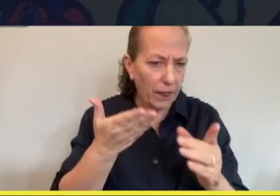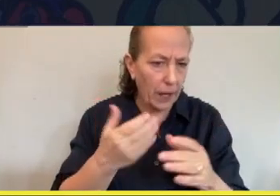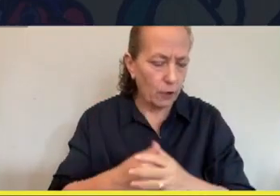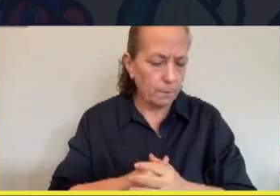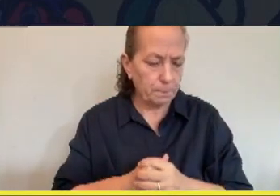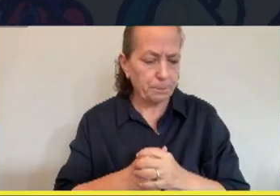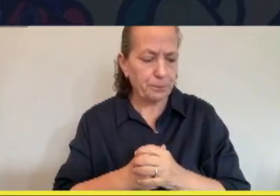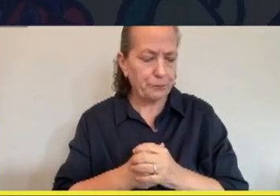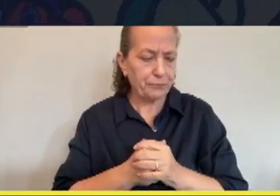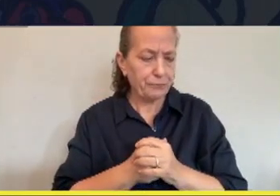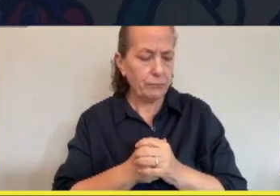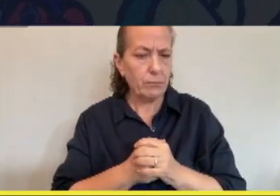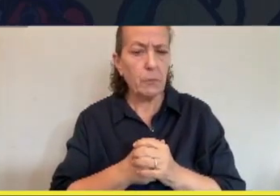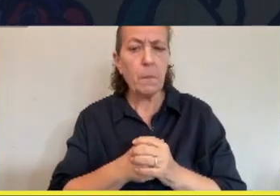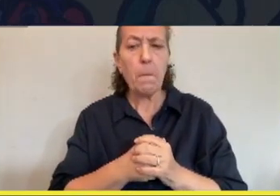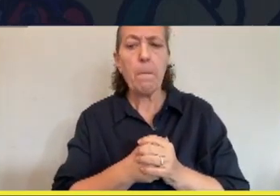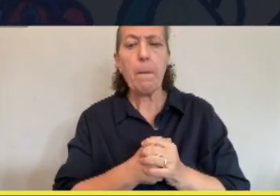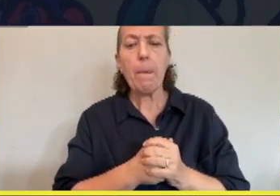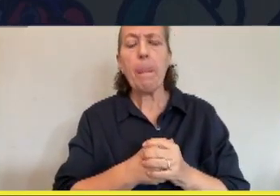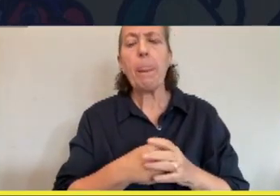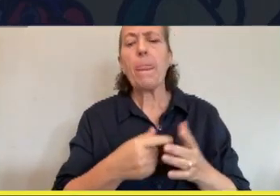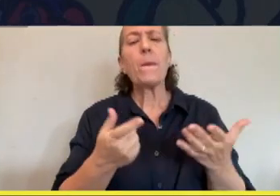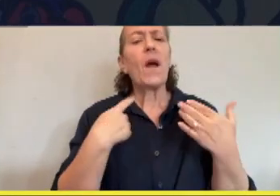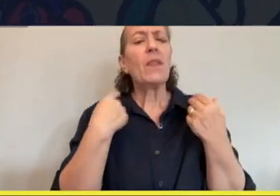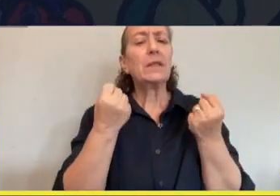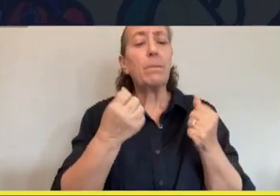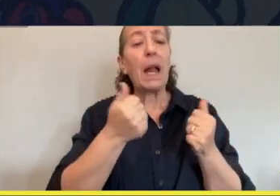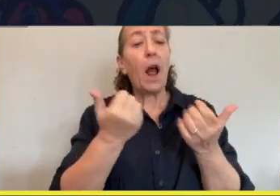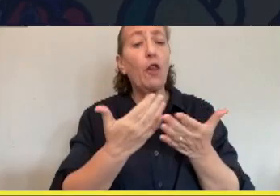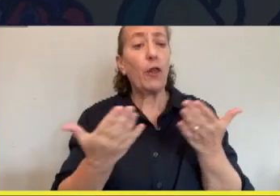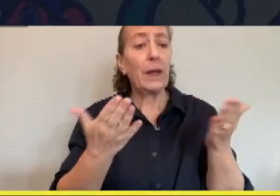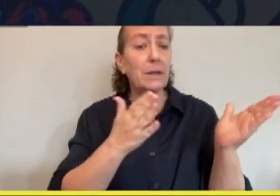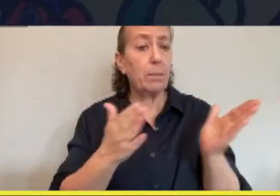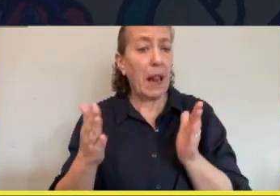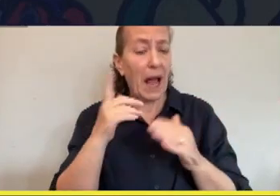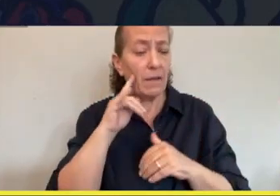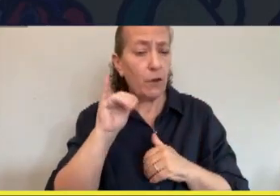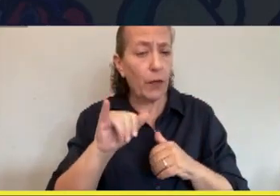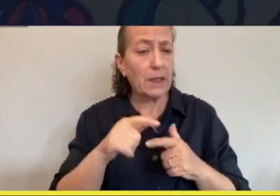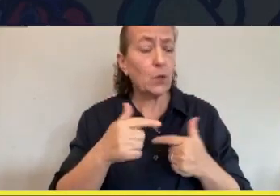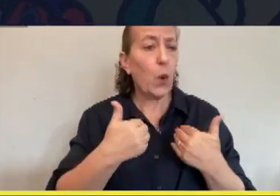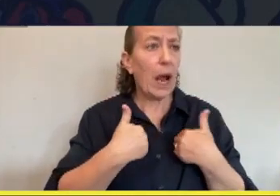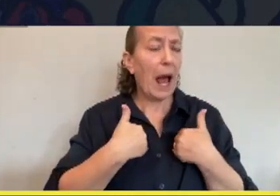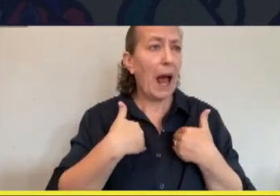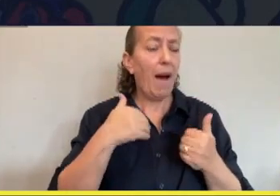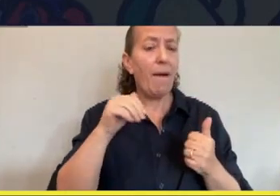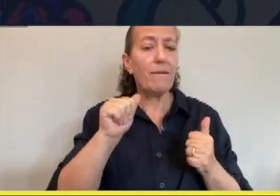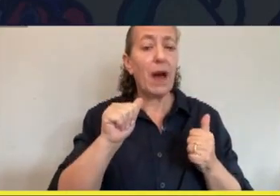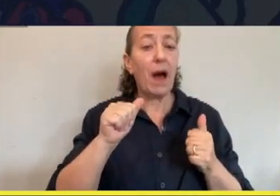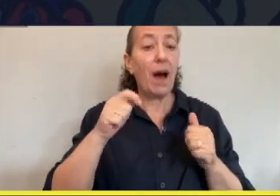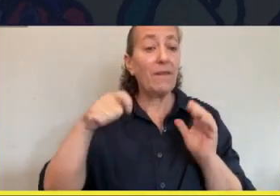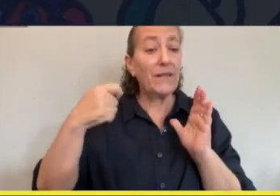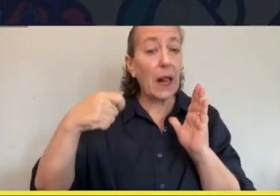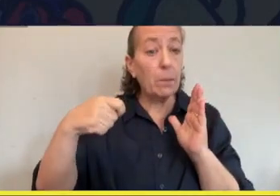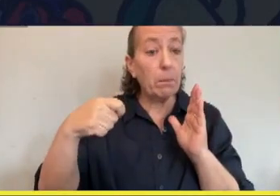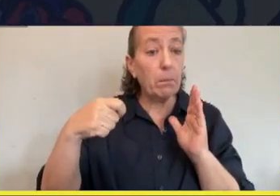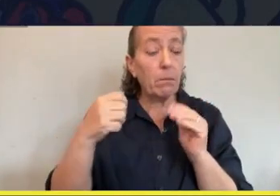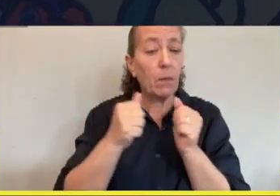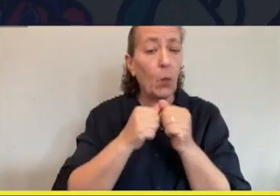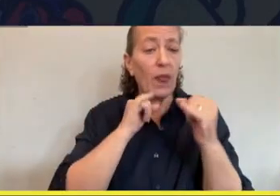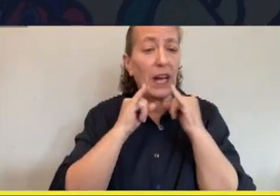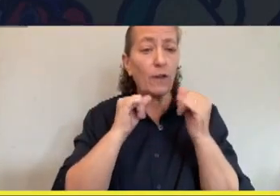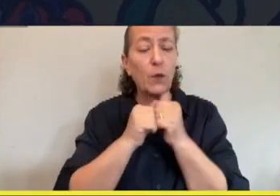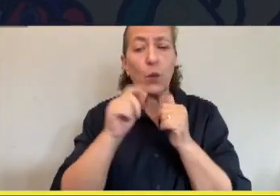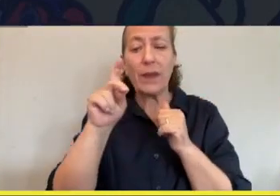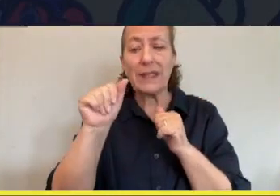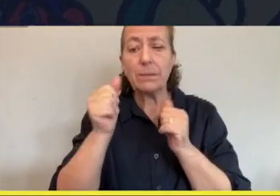activities planned around this issue. We've produced an interview, a film with an interview with disability rights